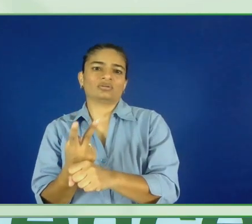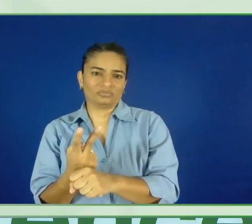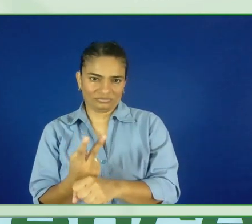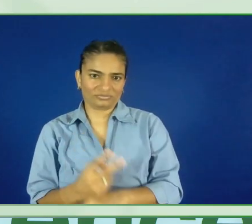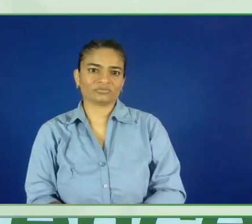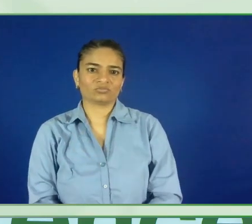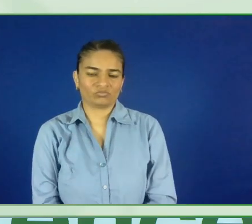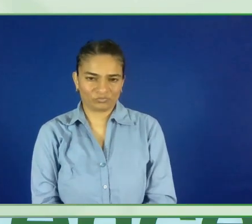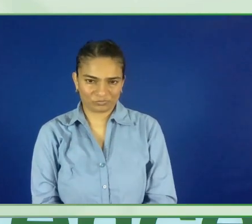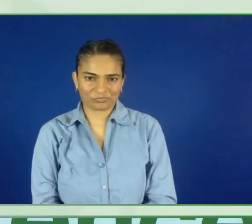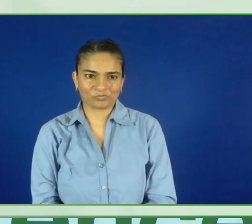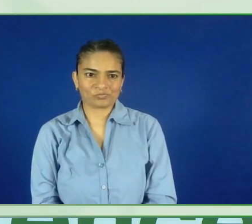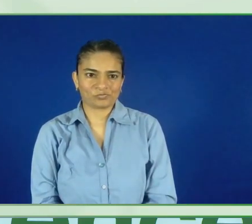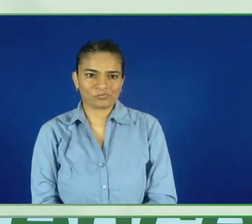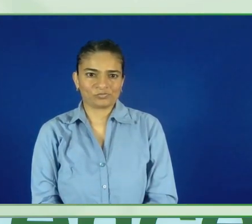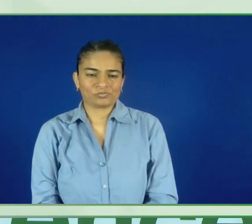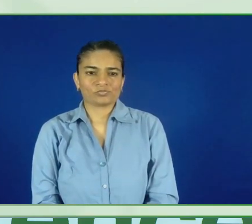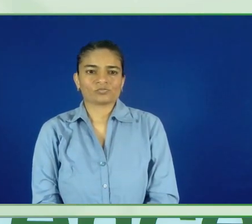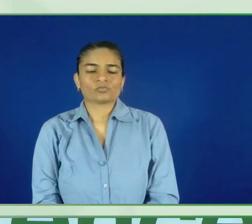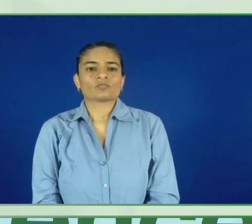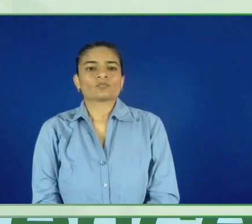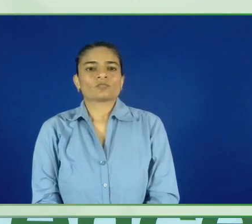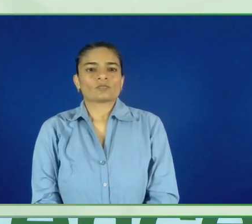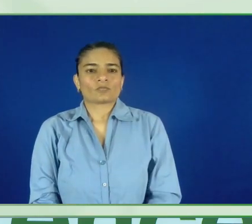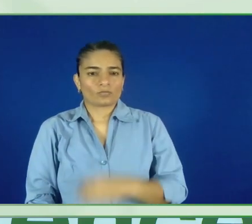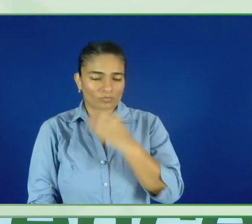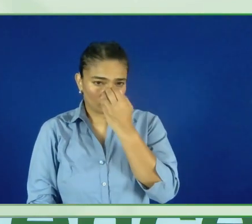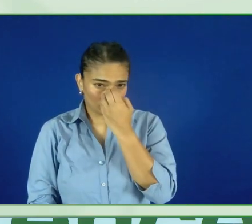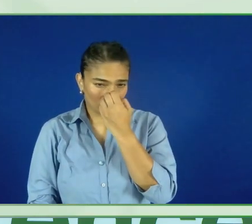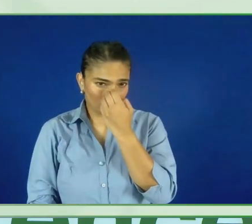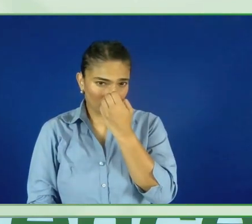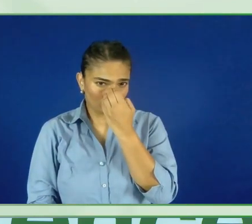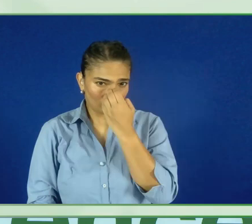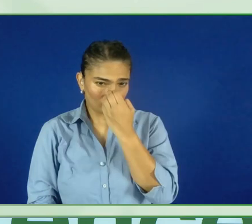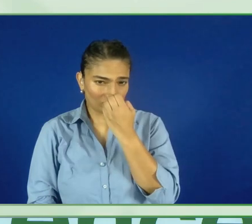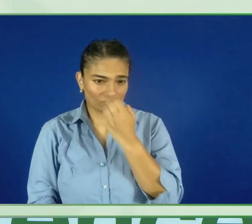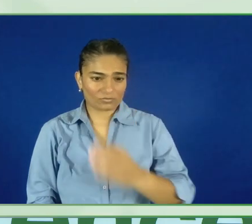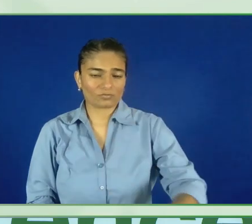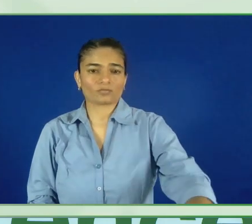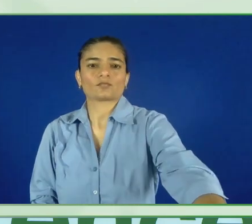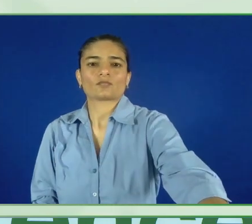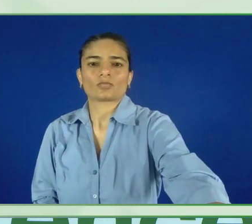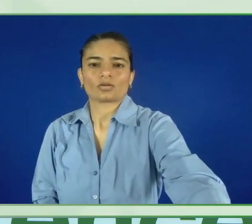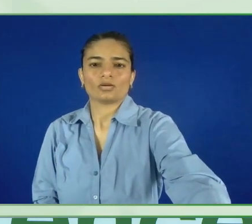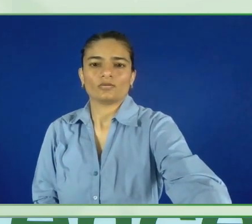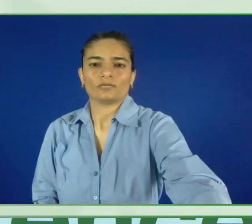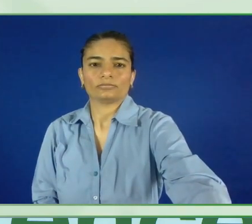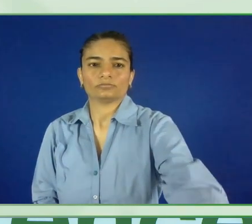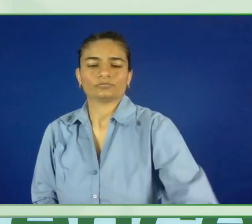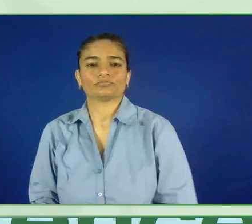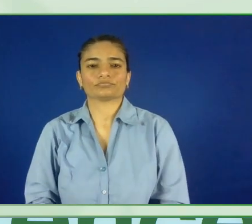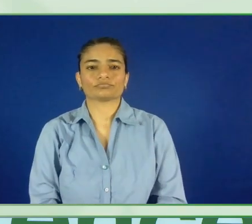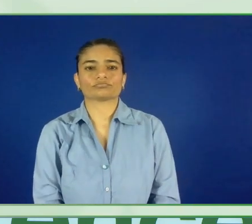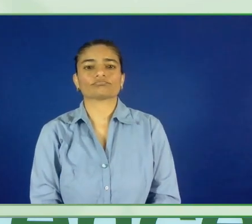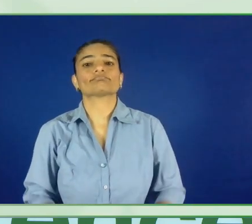So this, even if you can see, you can't read it. But to explain what you see